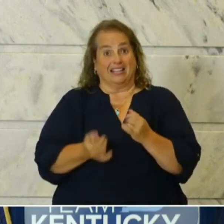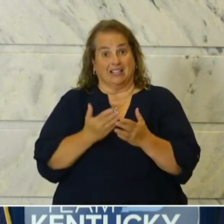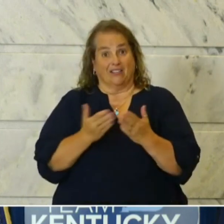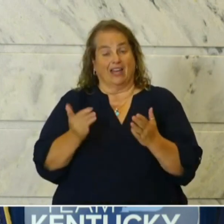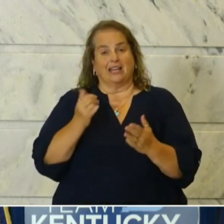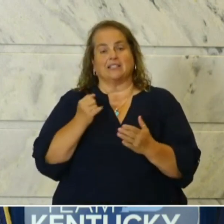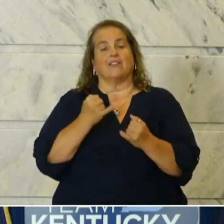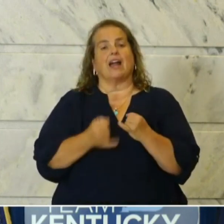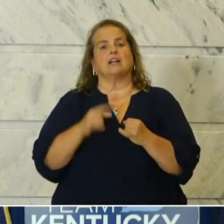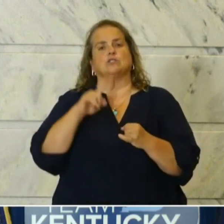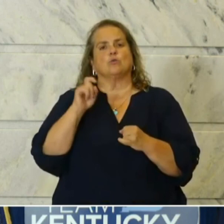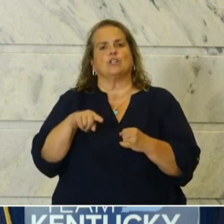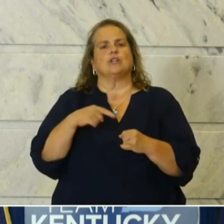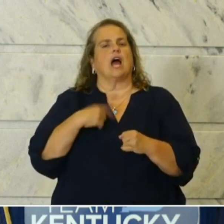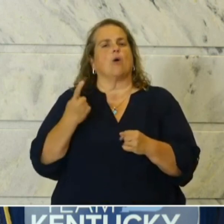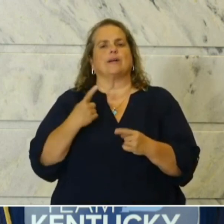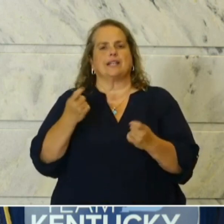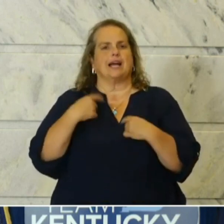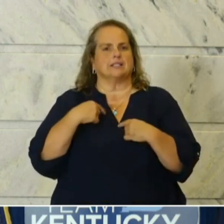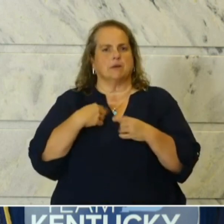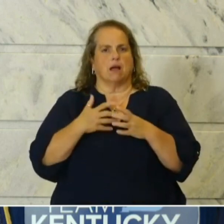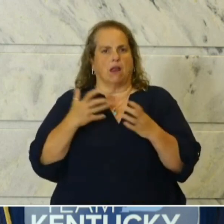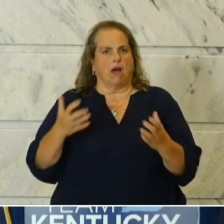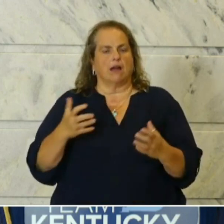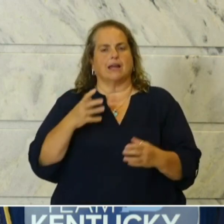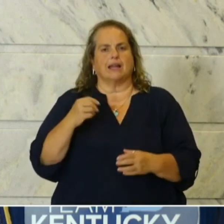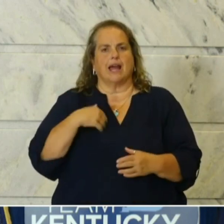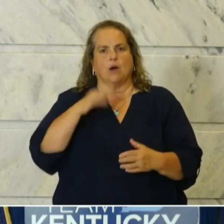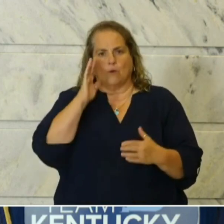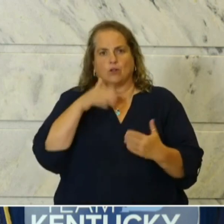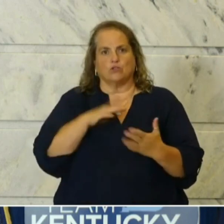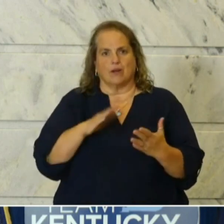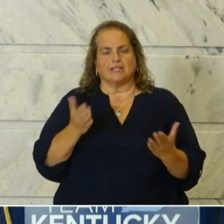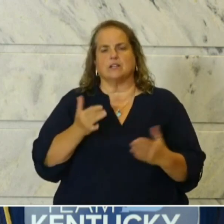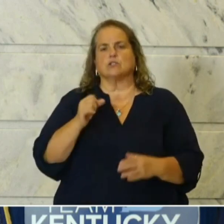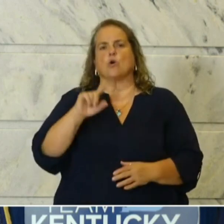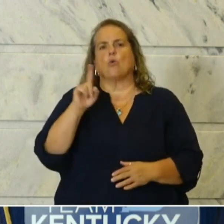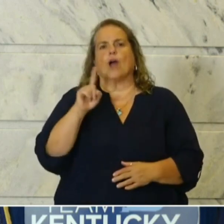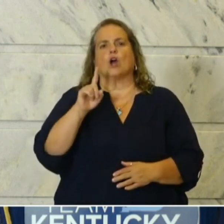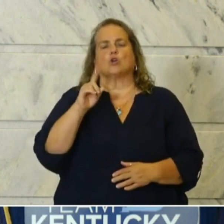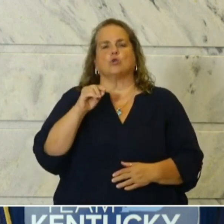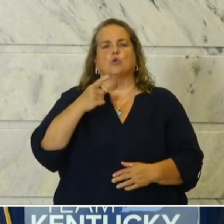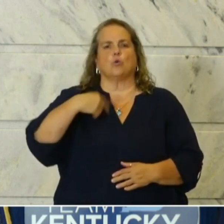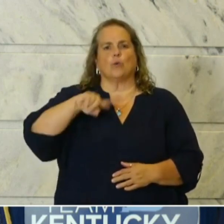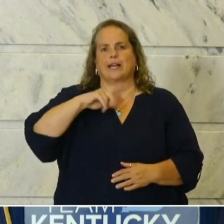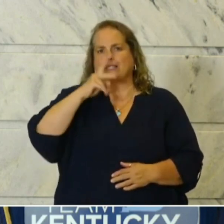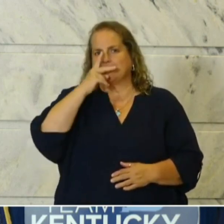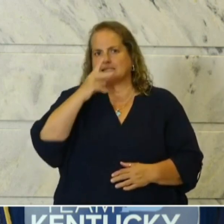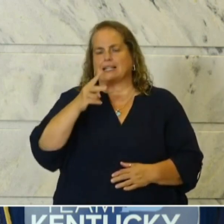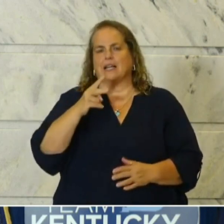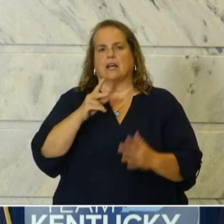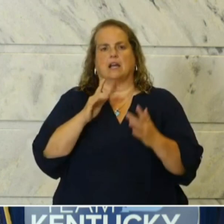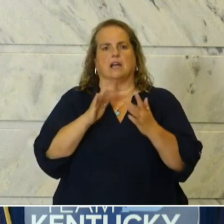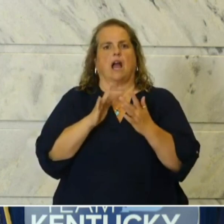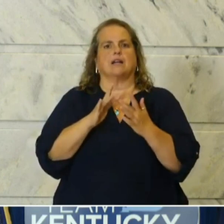last question that I get asked a lot, and I'll address here, is just where do we see the contacts? And that